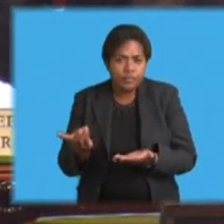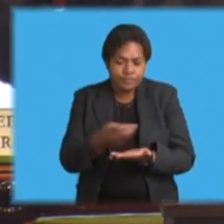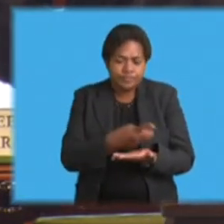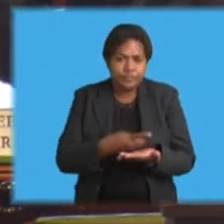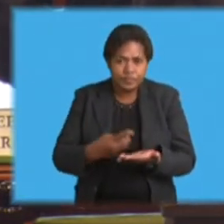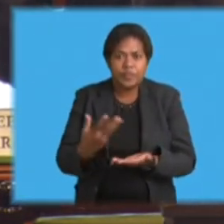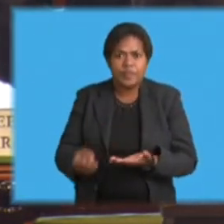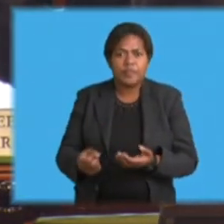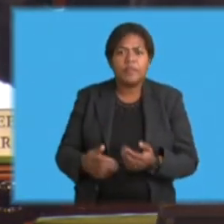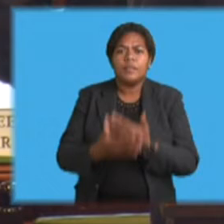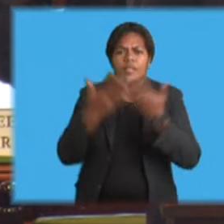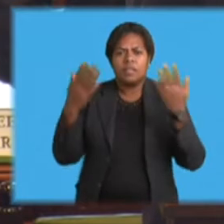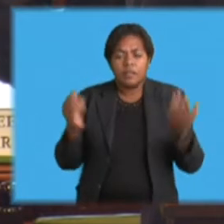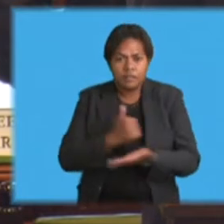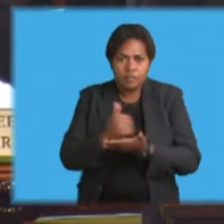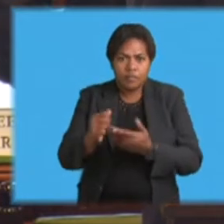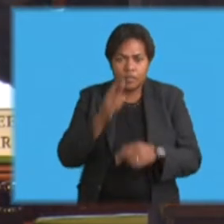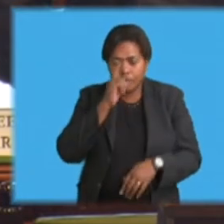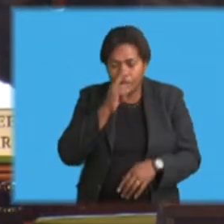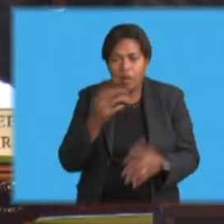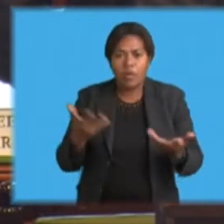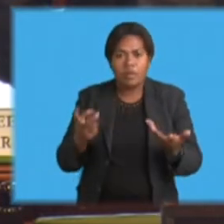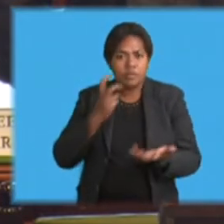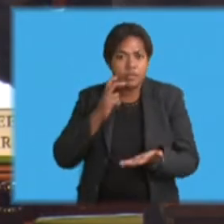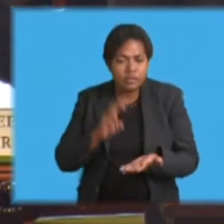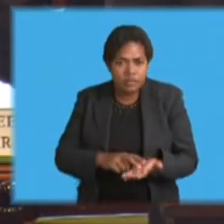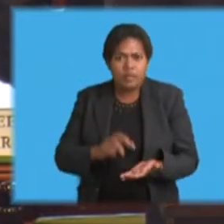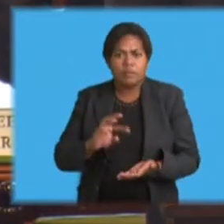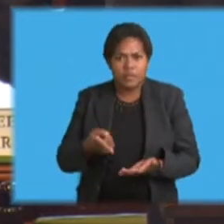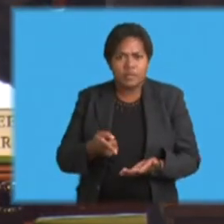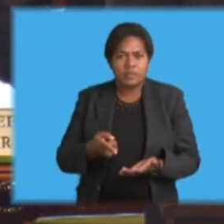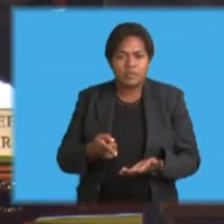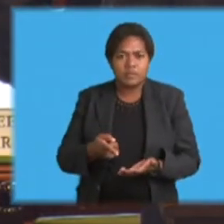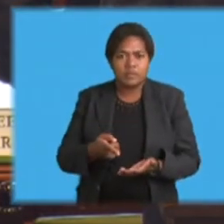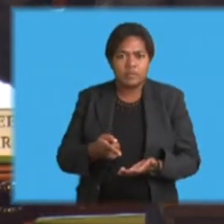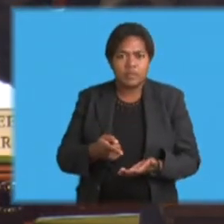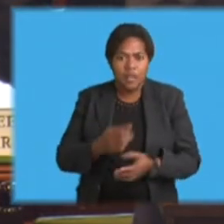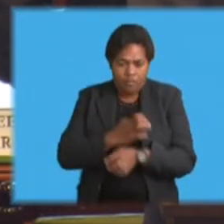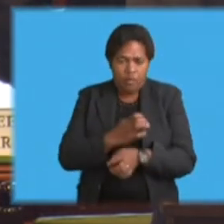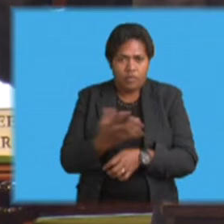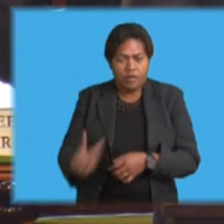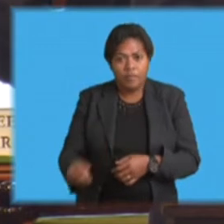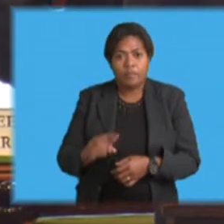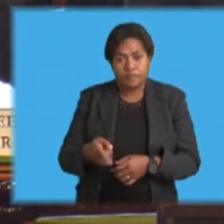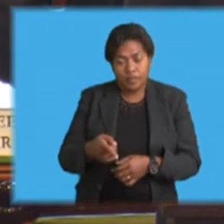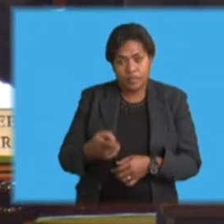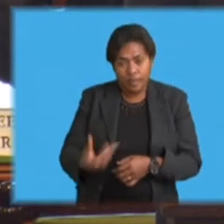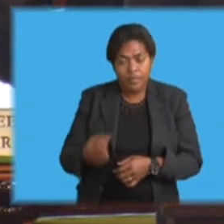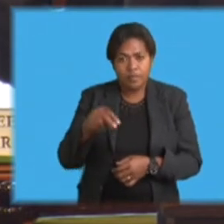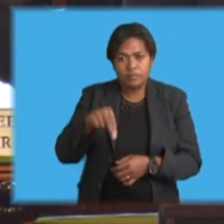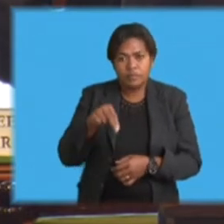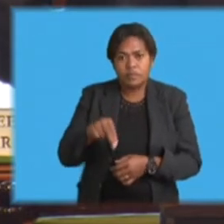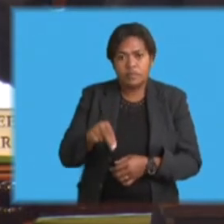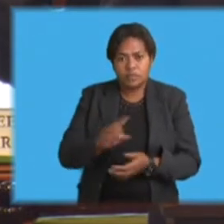a huge number of people that were registered there as unemployed, but who are in fact employed. So there was a need to clean up that database, to have